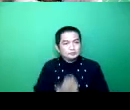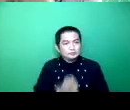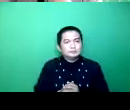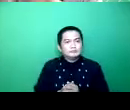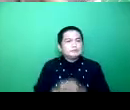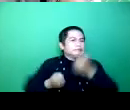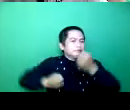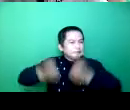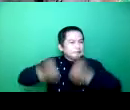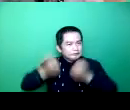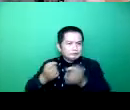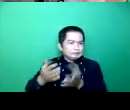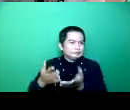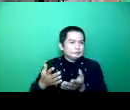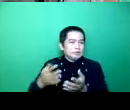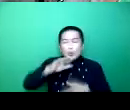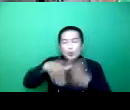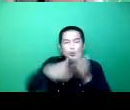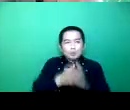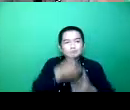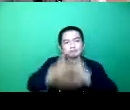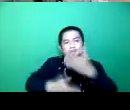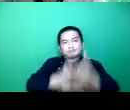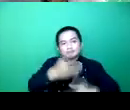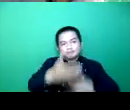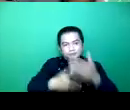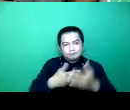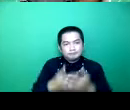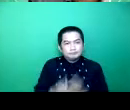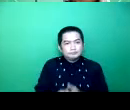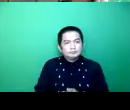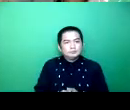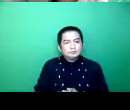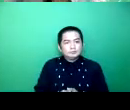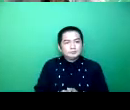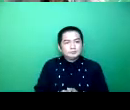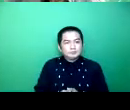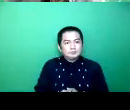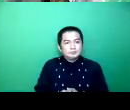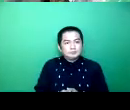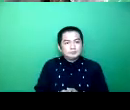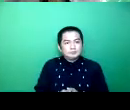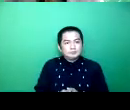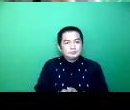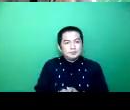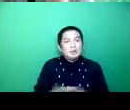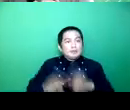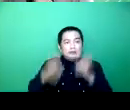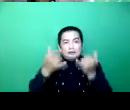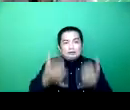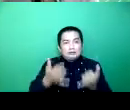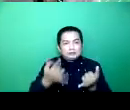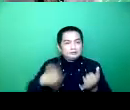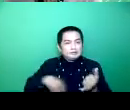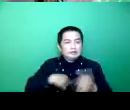drives us to integrate all these processes more. It's not anymore strictly a linear path, but now, because we have